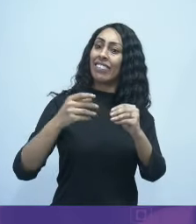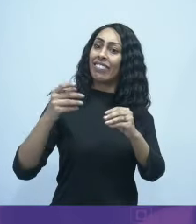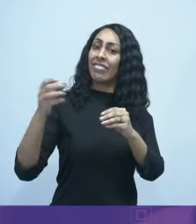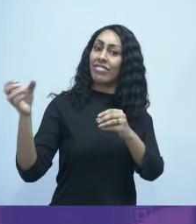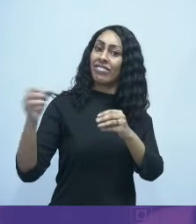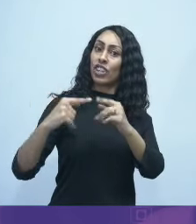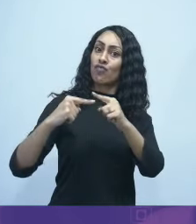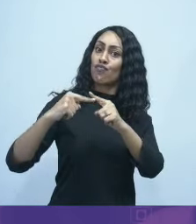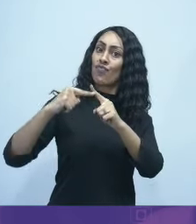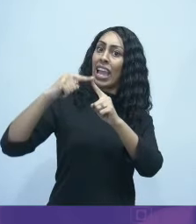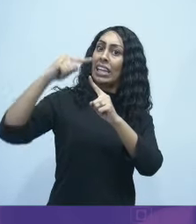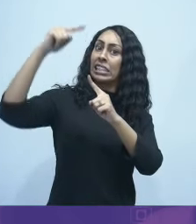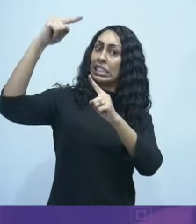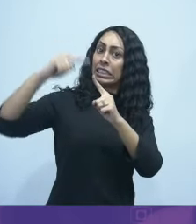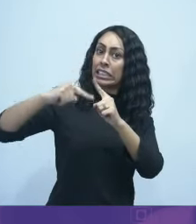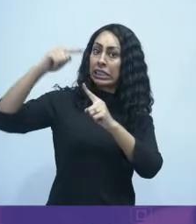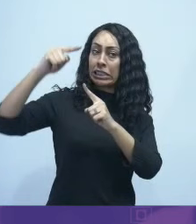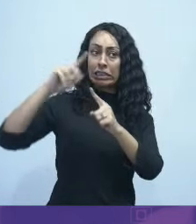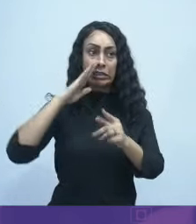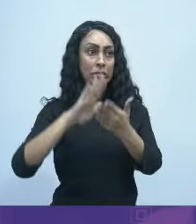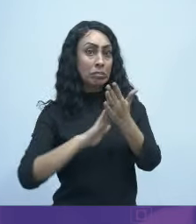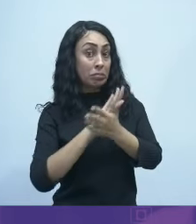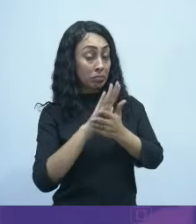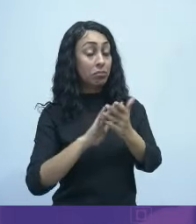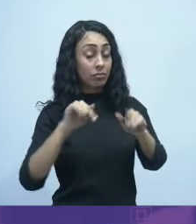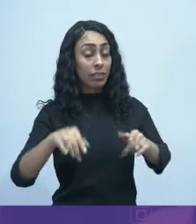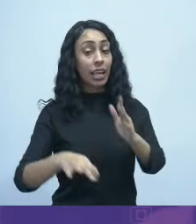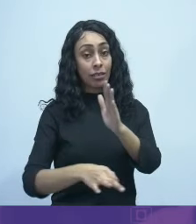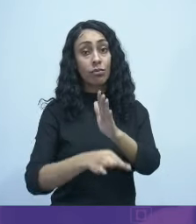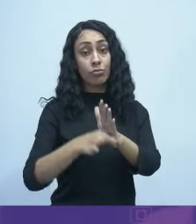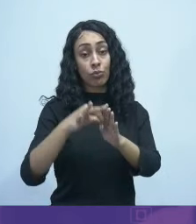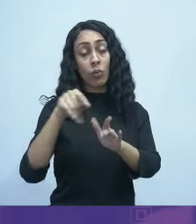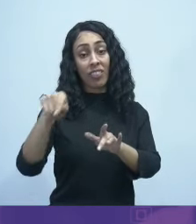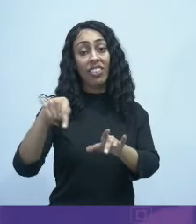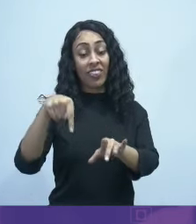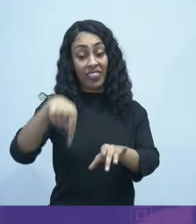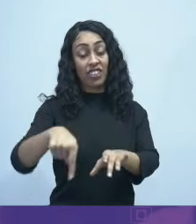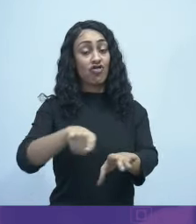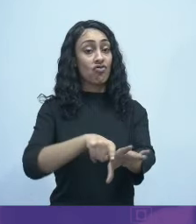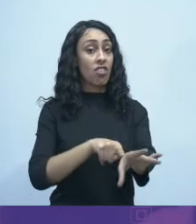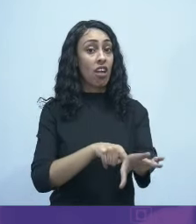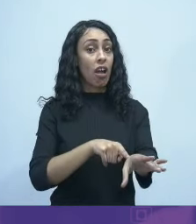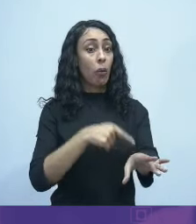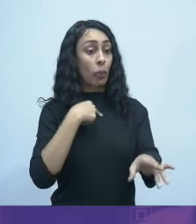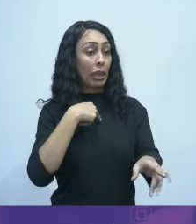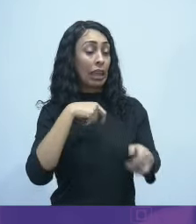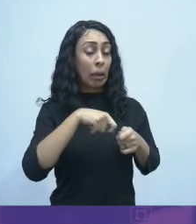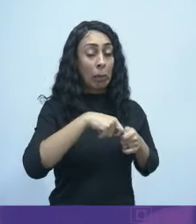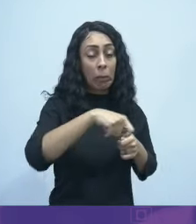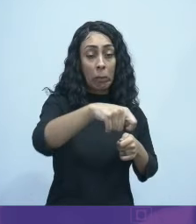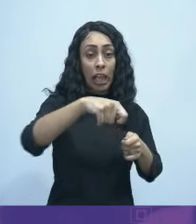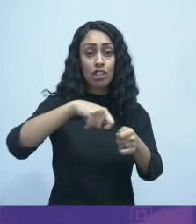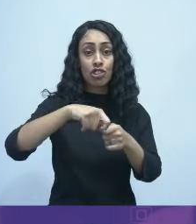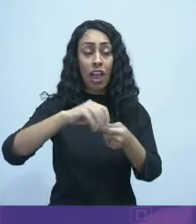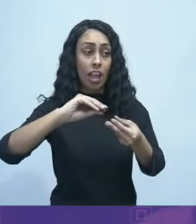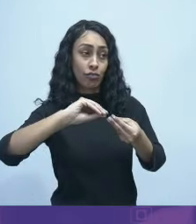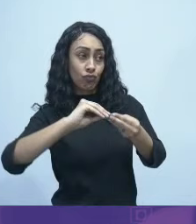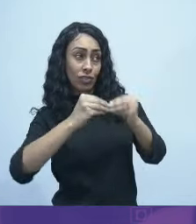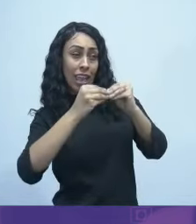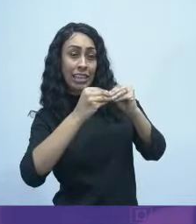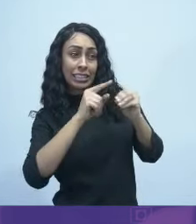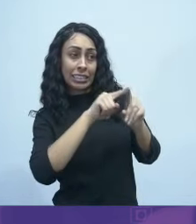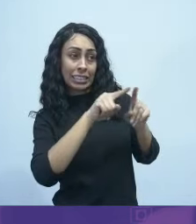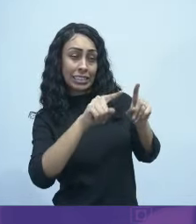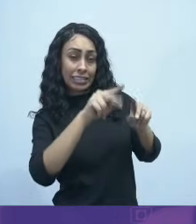sector? Well, there's been an improvement this year, Andrew. I mean, we assess creative case against a number